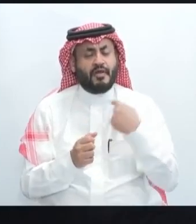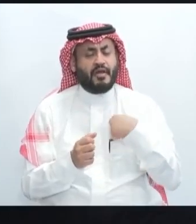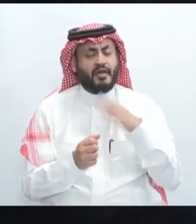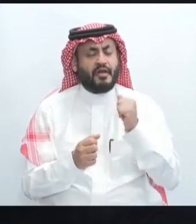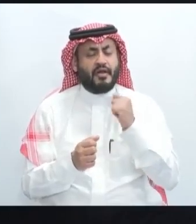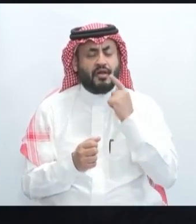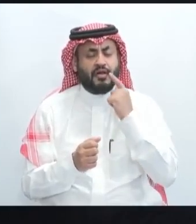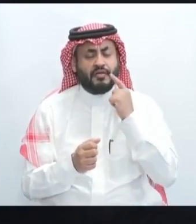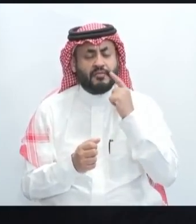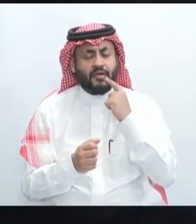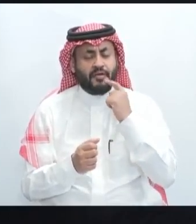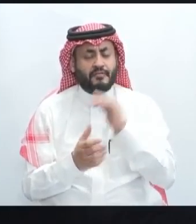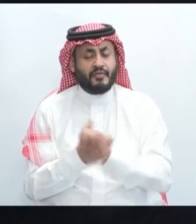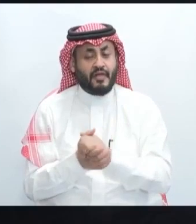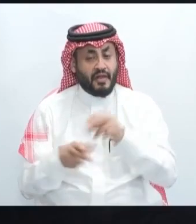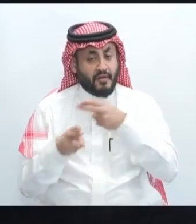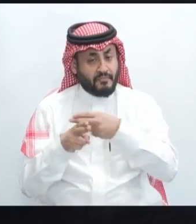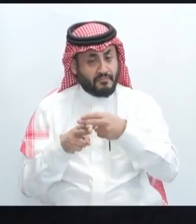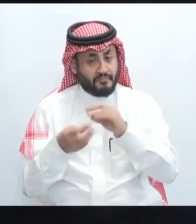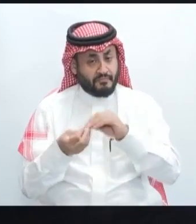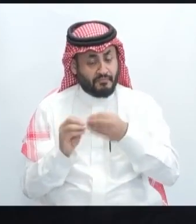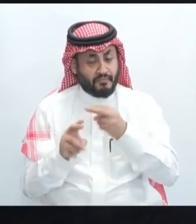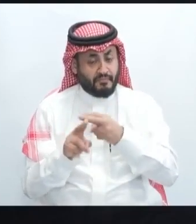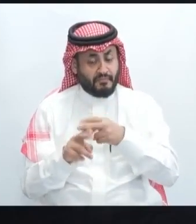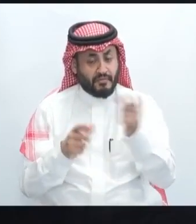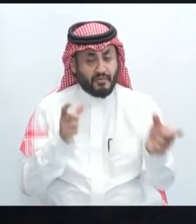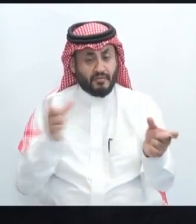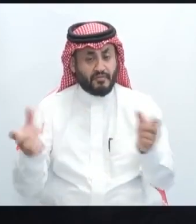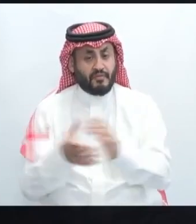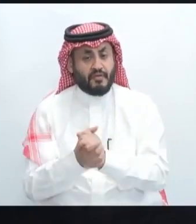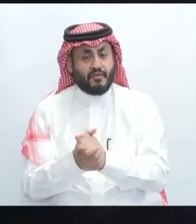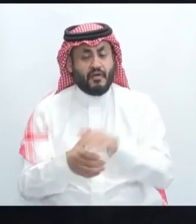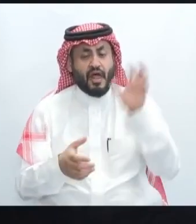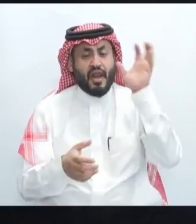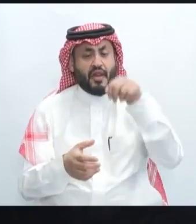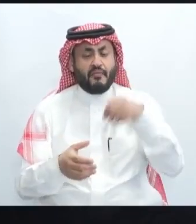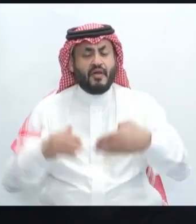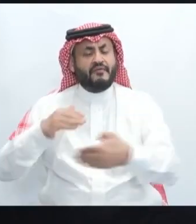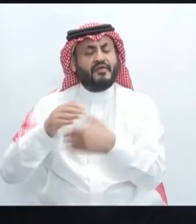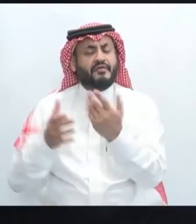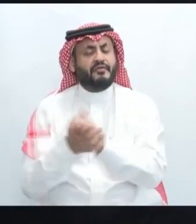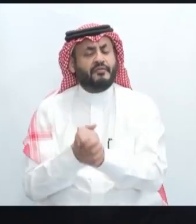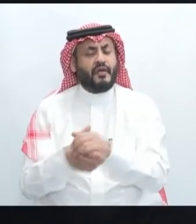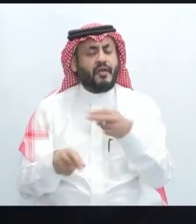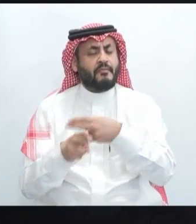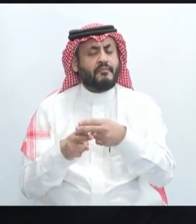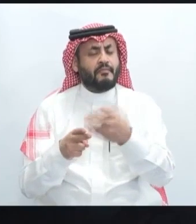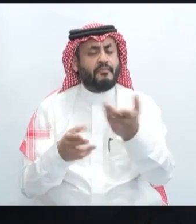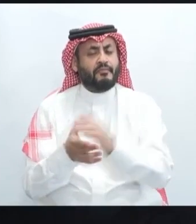red. Okay. So, it's brown. Is it the bear? Or is it the fish? What do you think? It's a